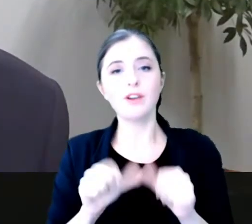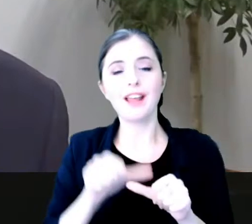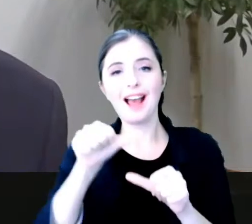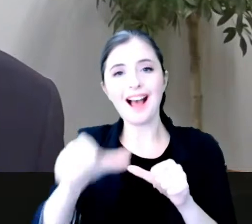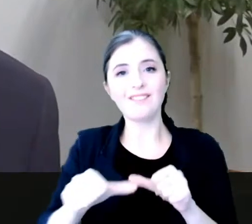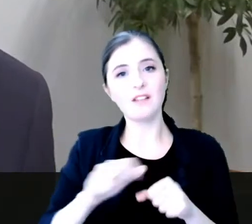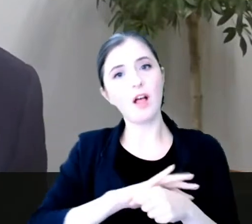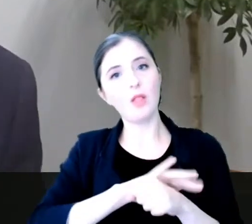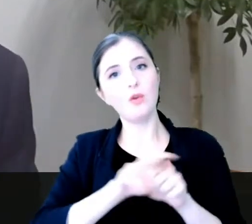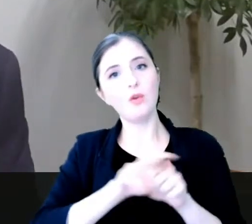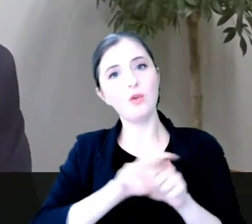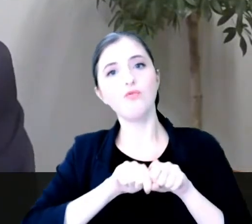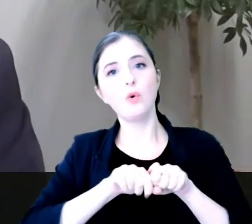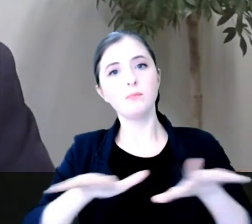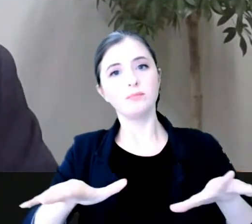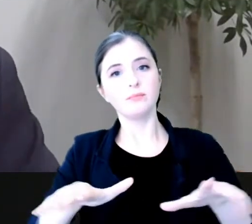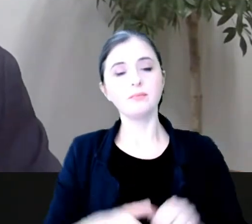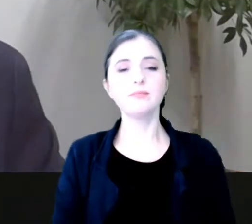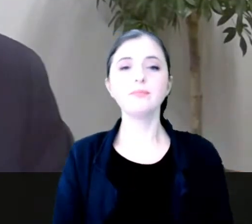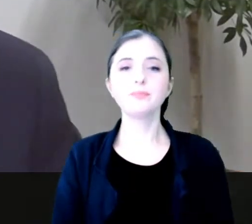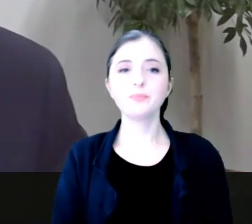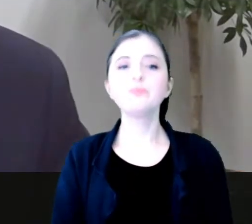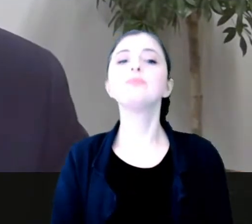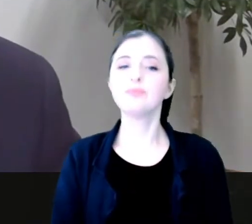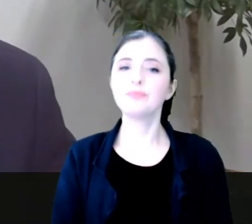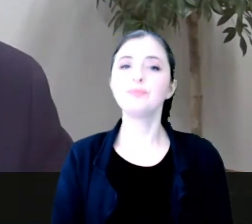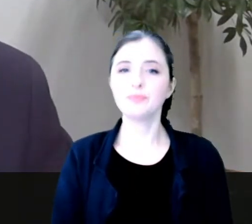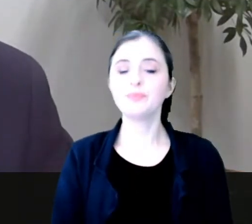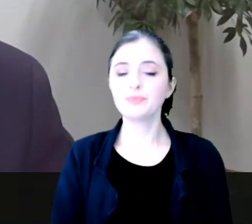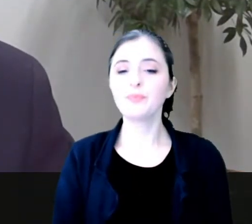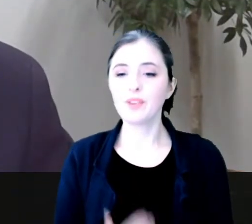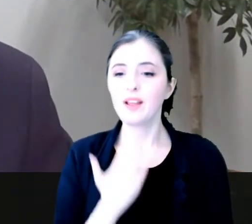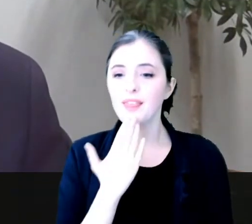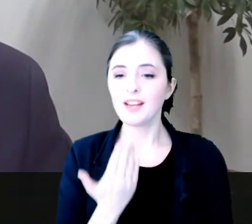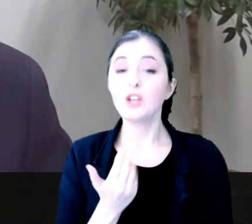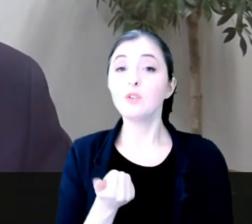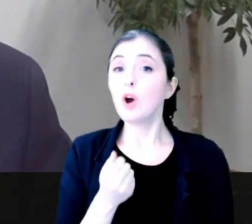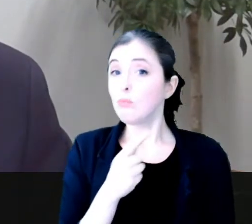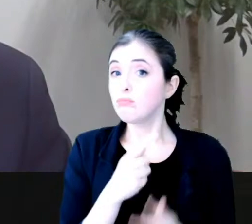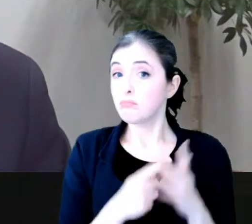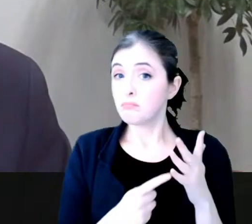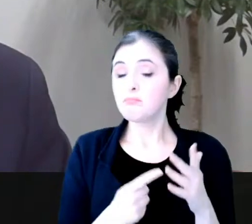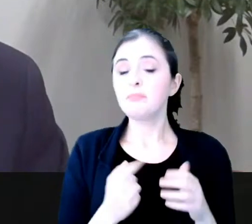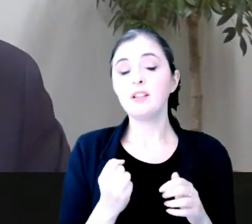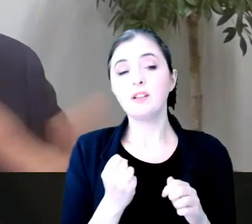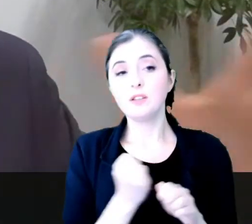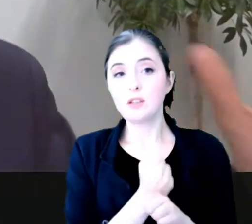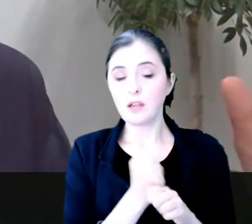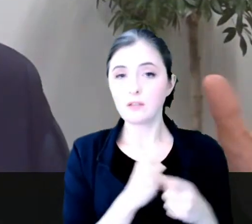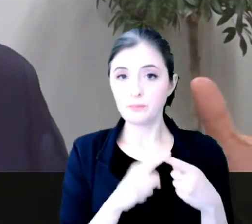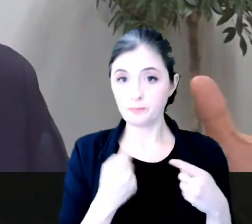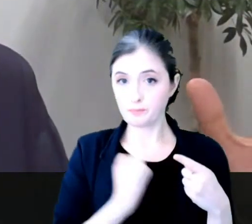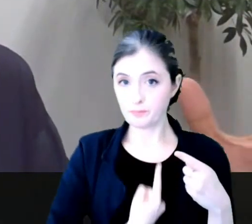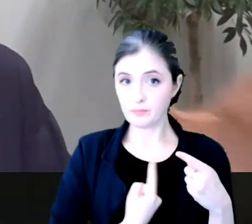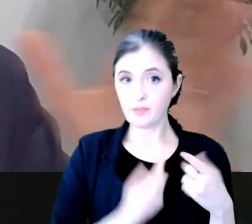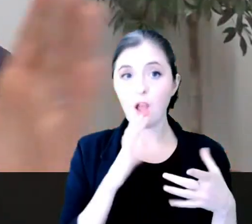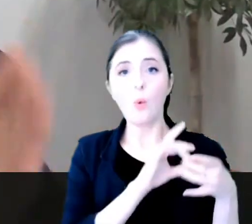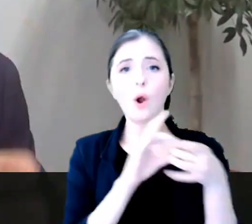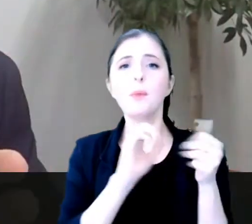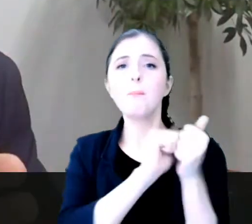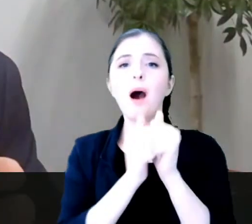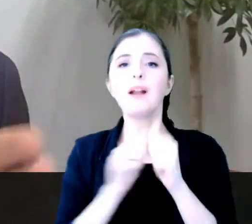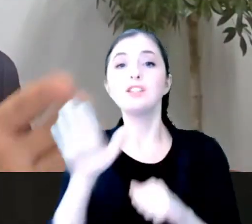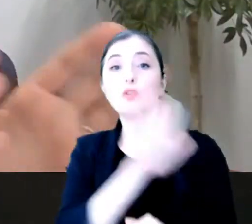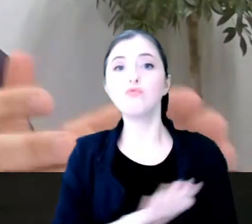Richard, thank you for your question. It's a cracking question. So, Richard, a number of things we've done. So one of the things I've done working with partners across London, including